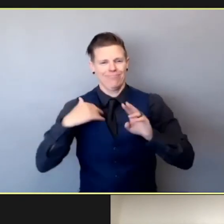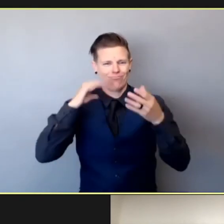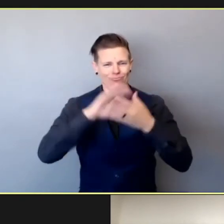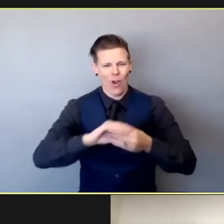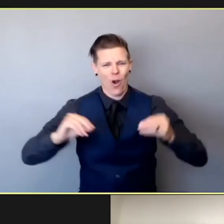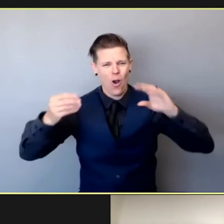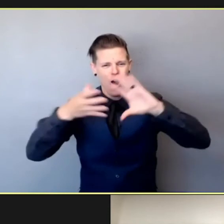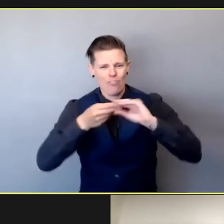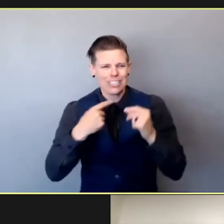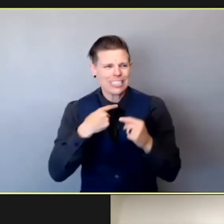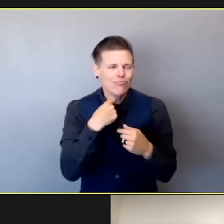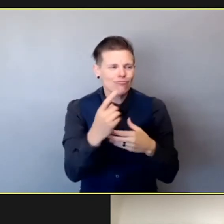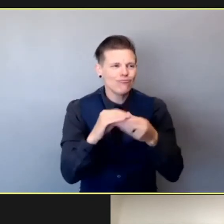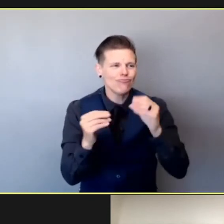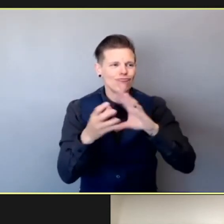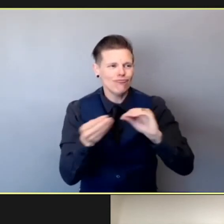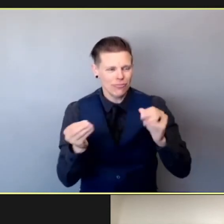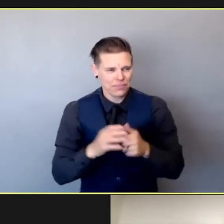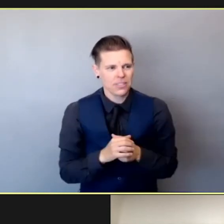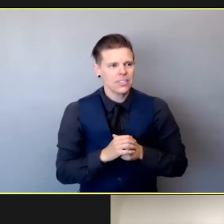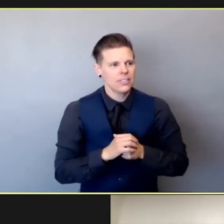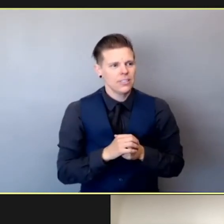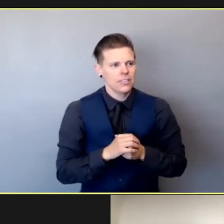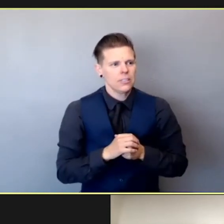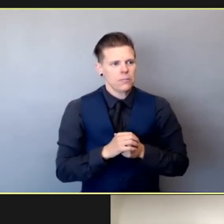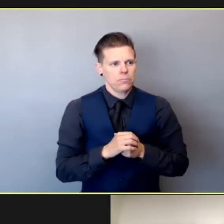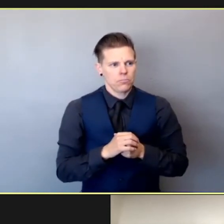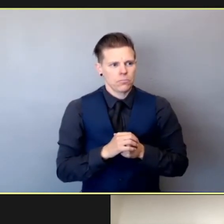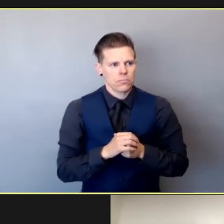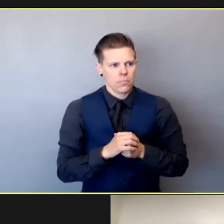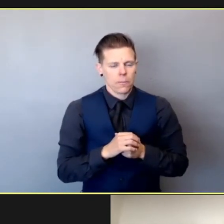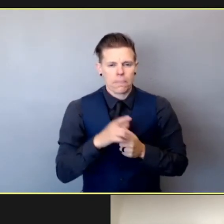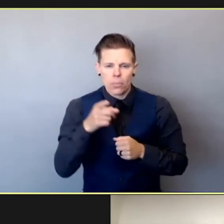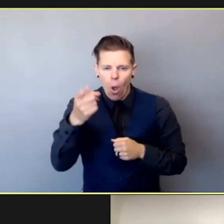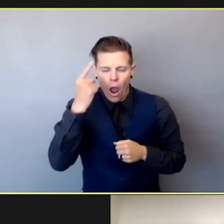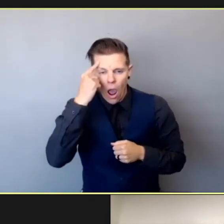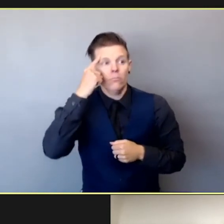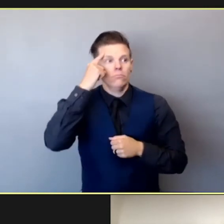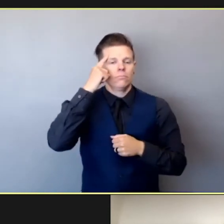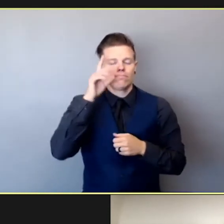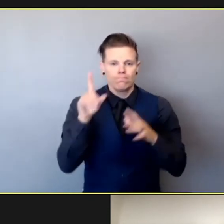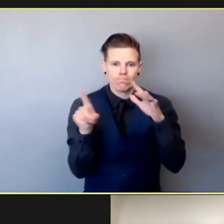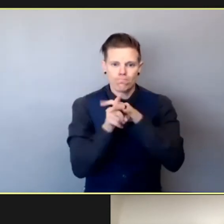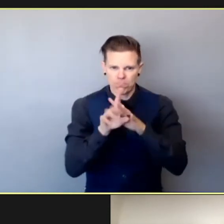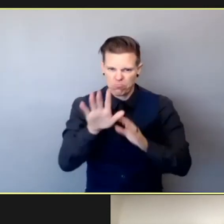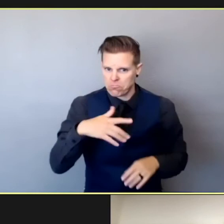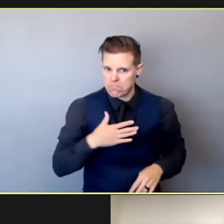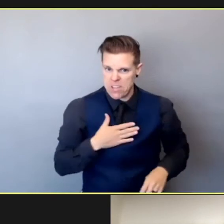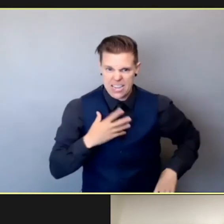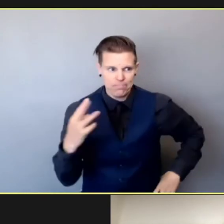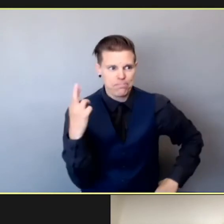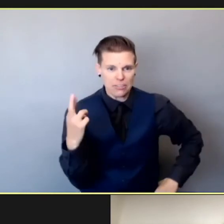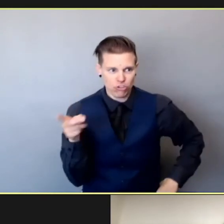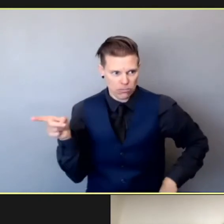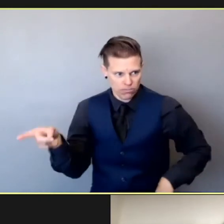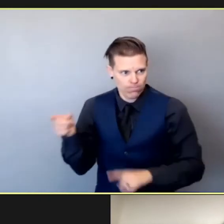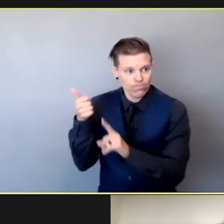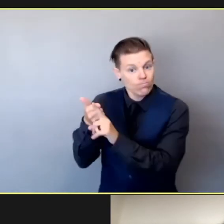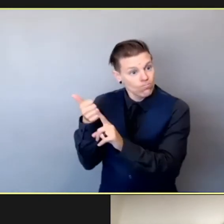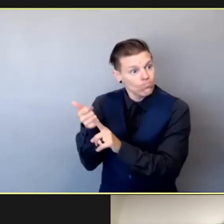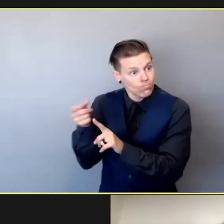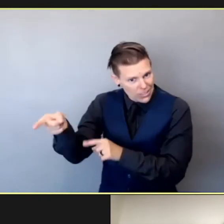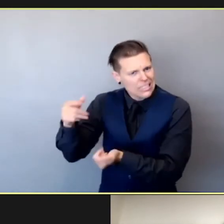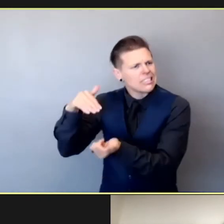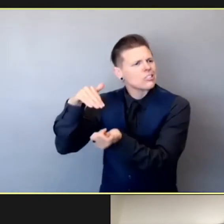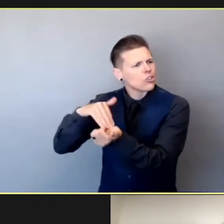physician, particularly hit me hard. A very close friend of mine is also a physician. He also takes care of older